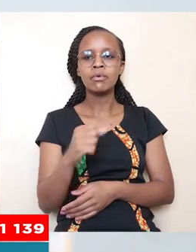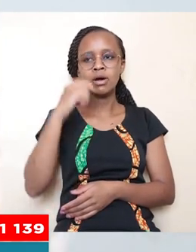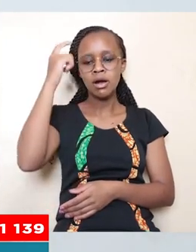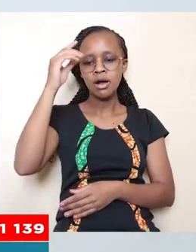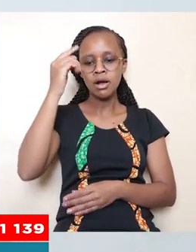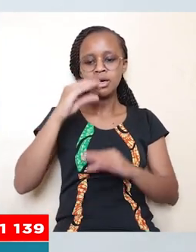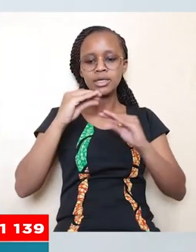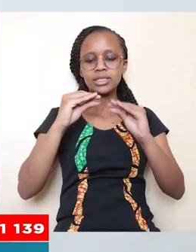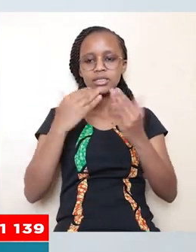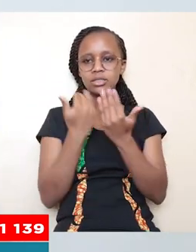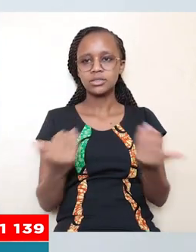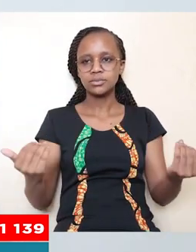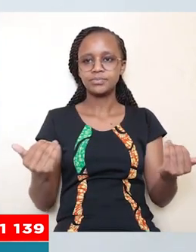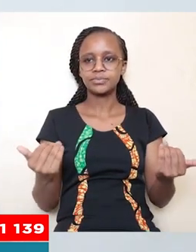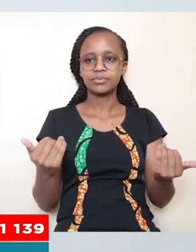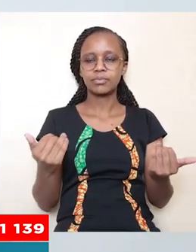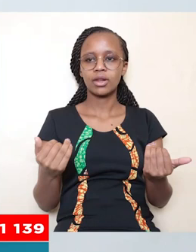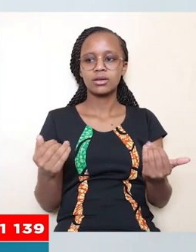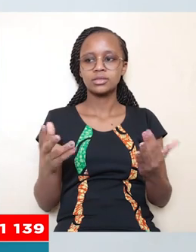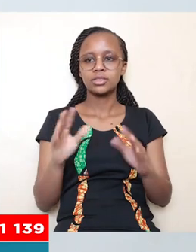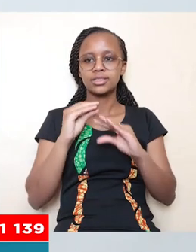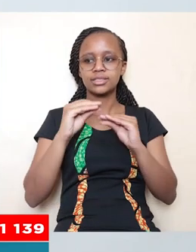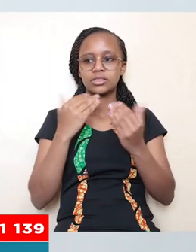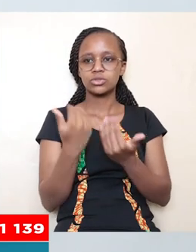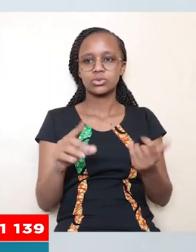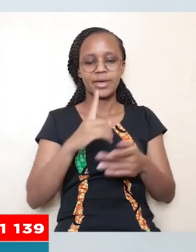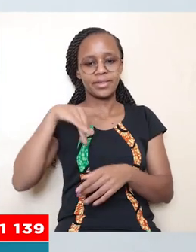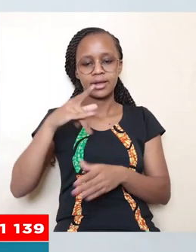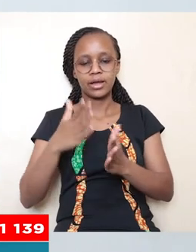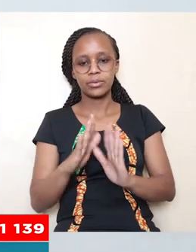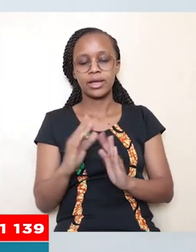mentoring their children. Mentorship is very, very important. Number 8,